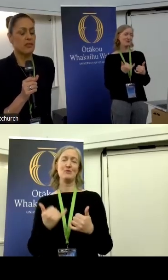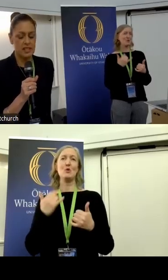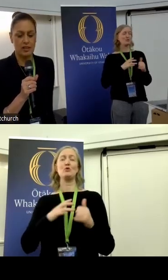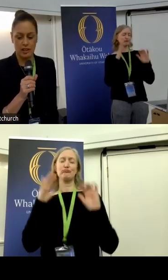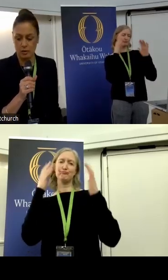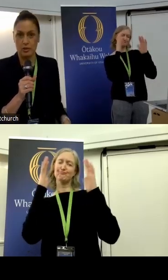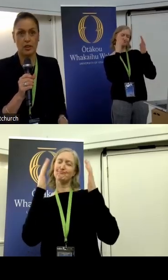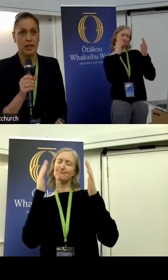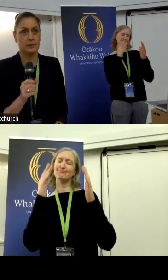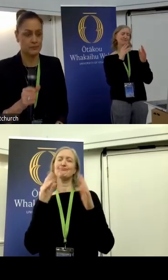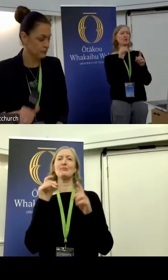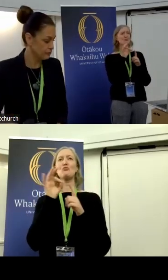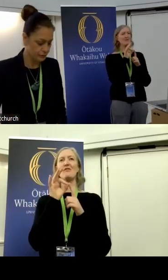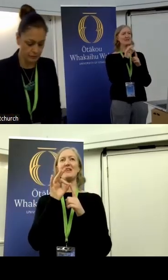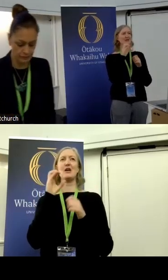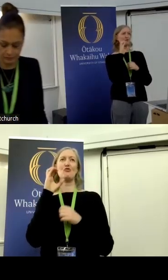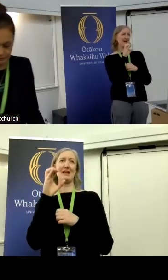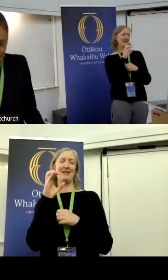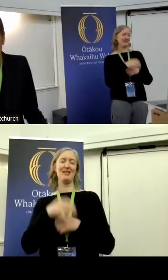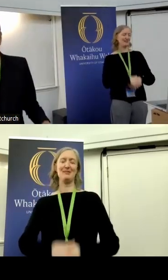for Professor Kringle? Kia ora.